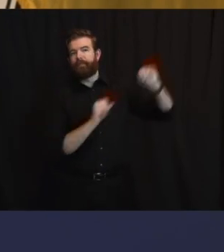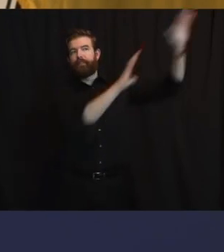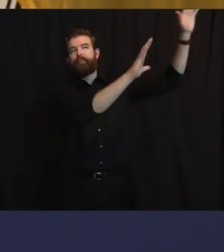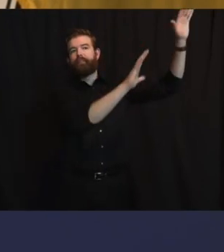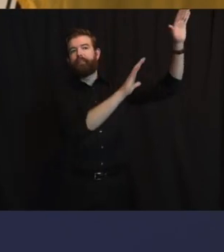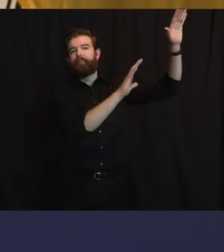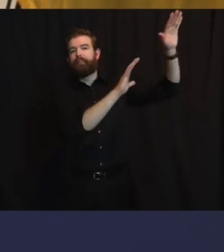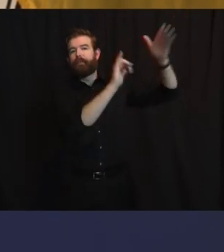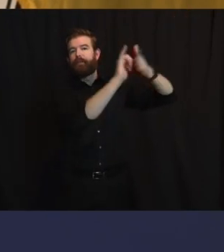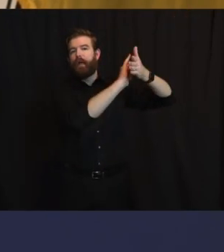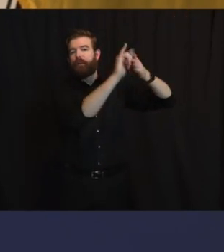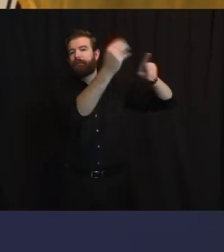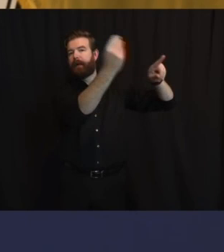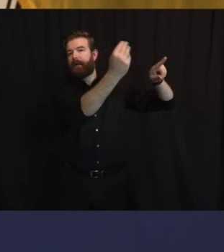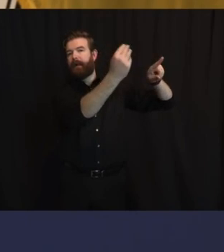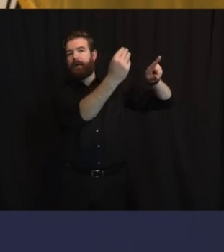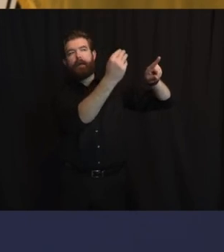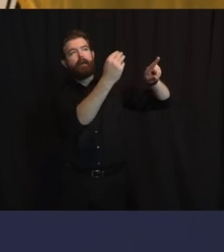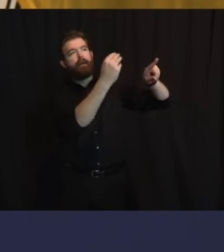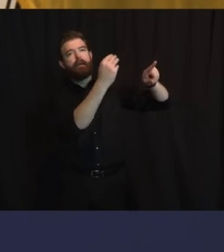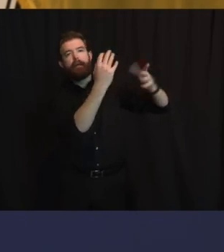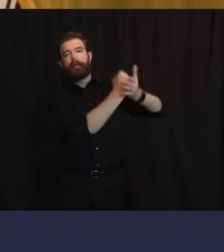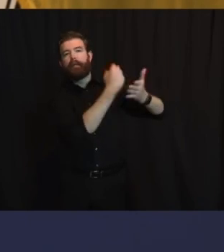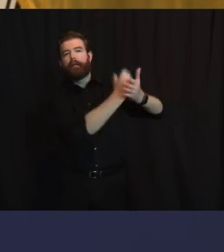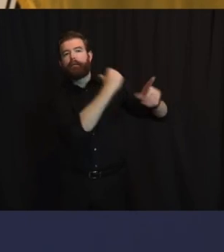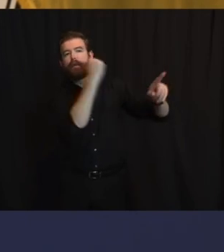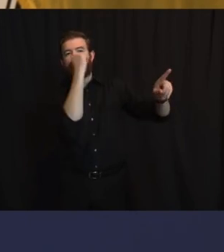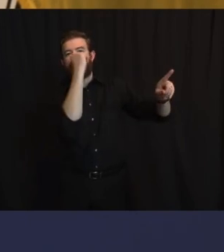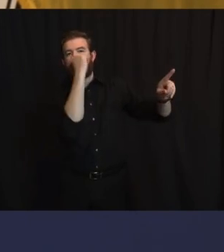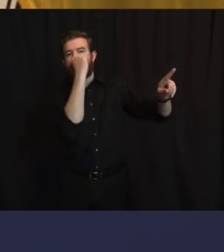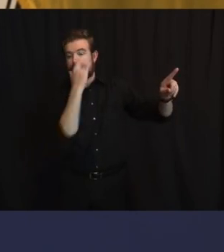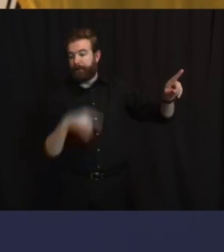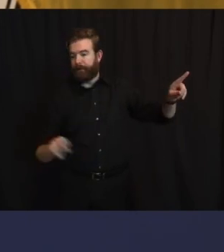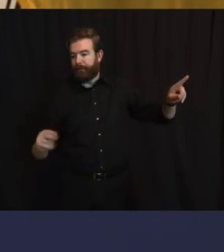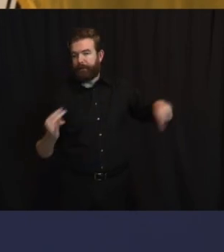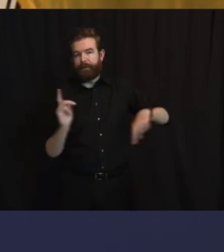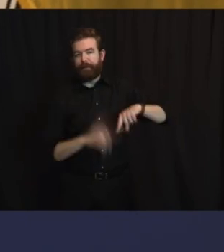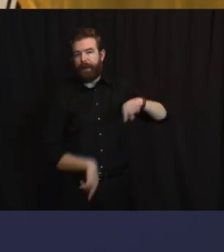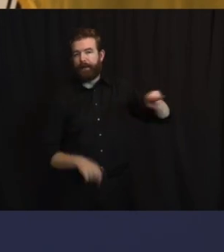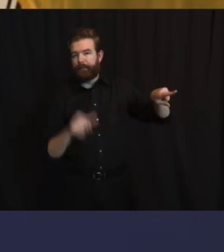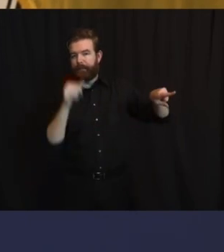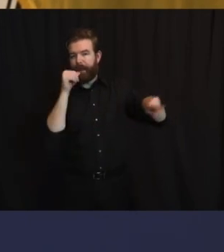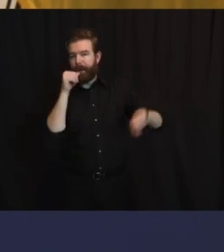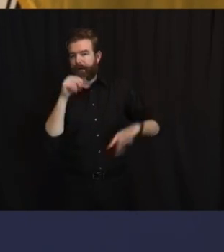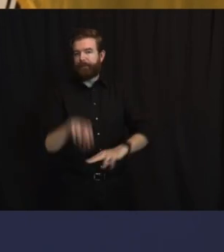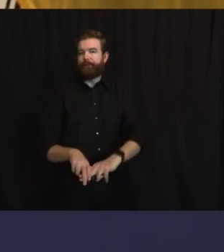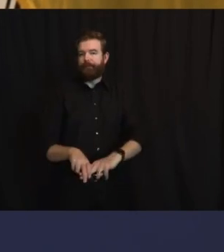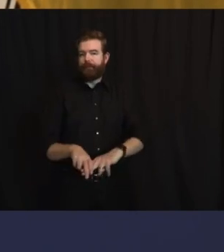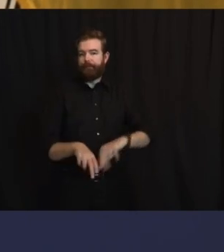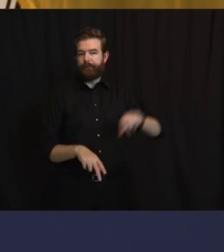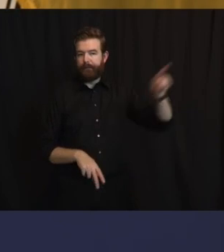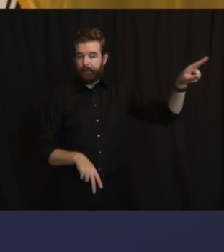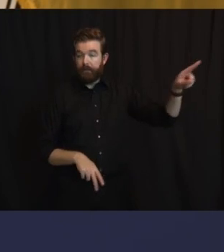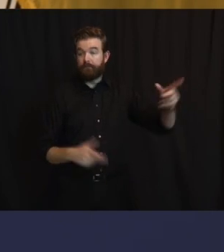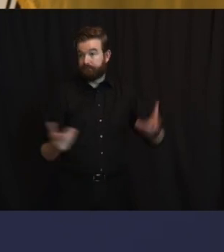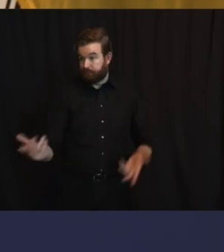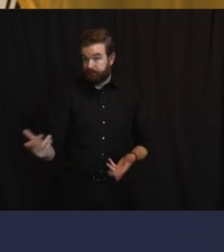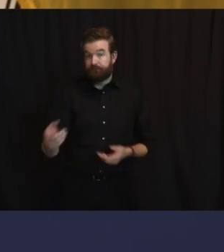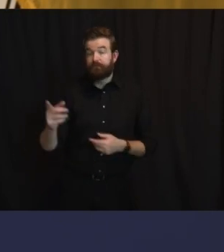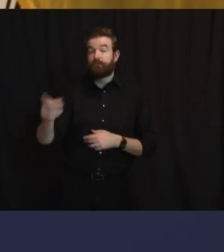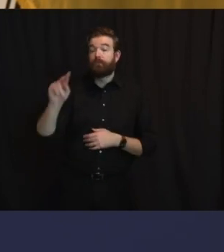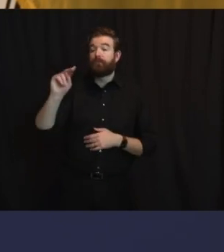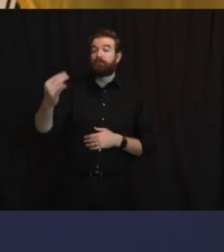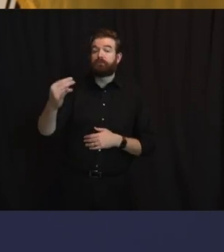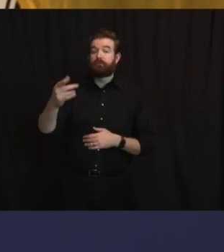still can't do here? Could you walk us through how New Jersey matches the new CDC guidance on masks and where the state's rules